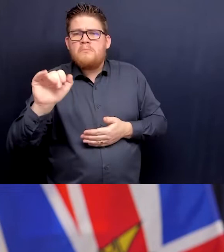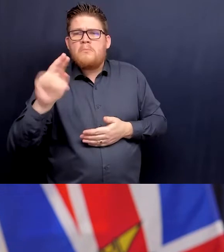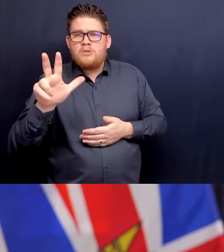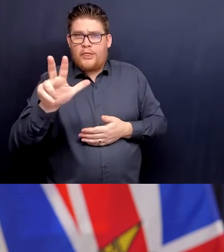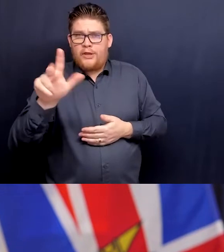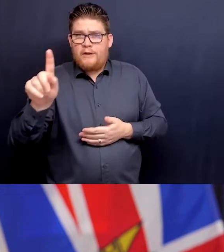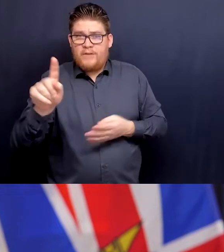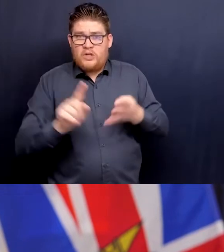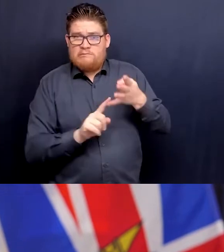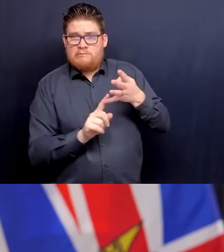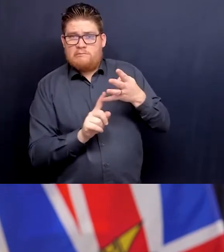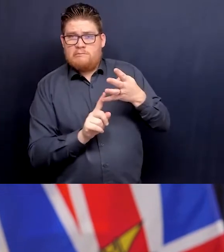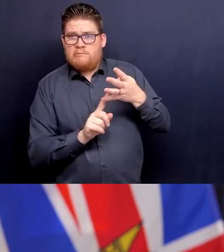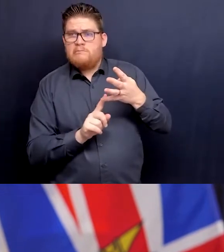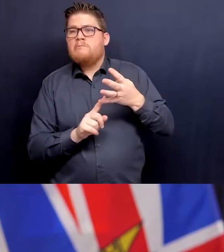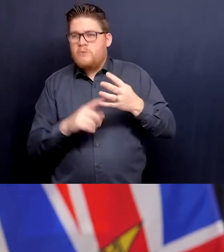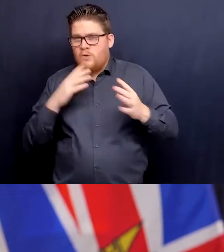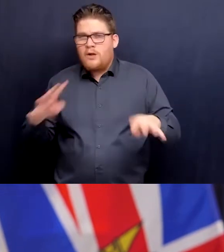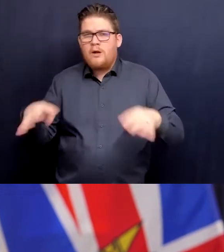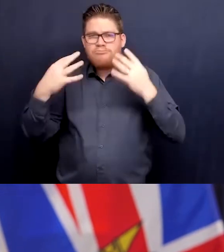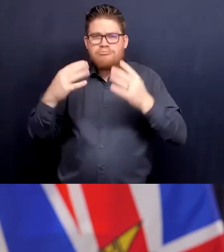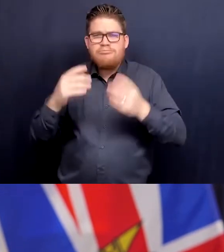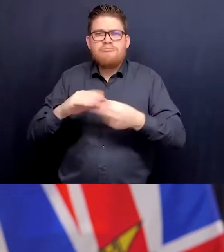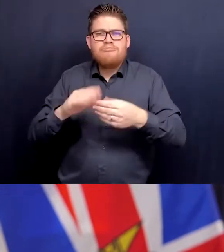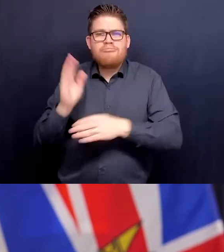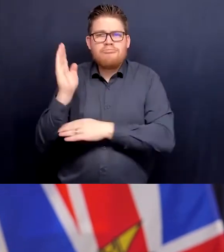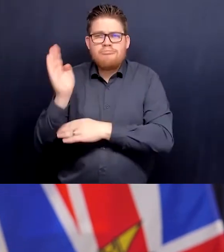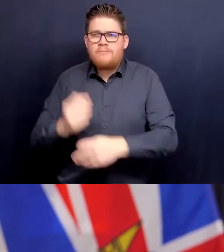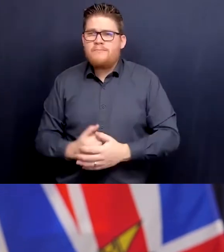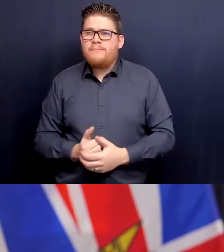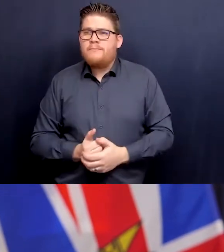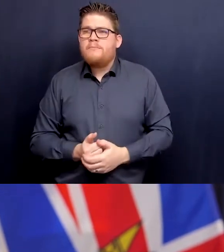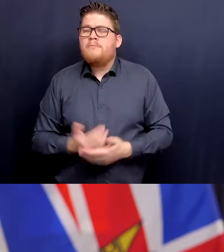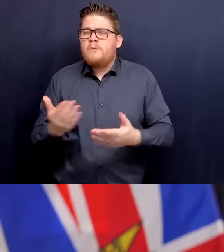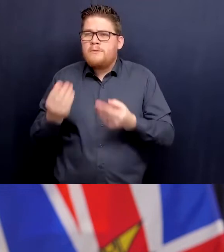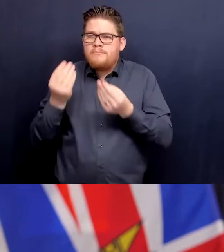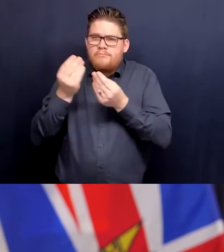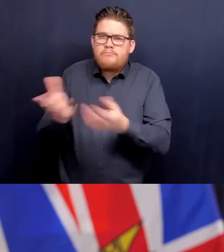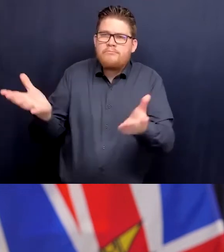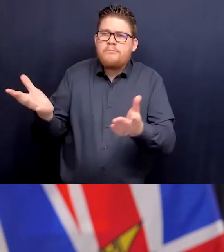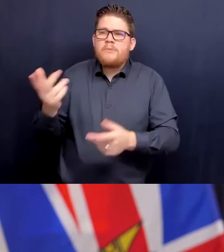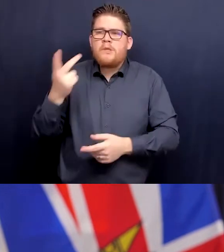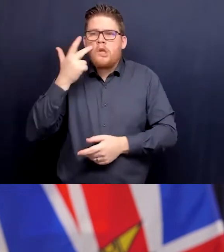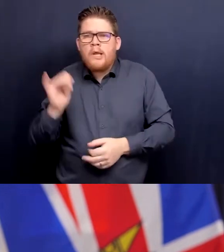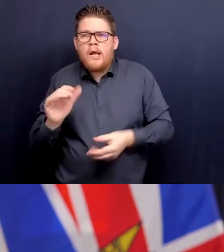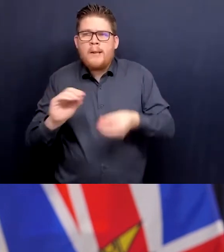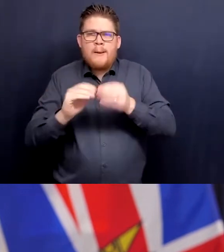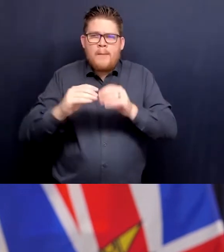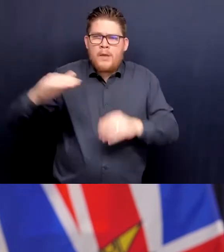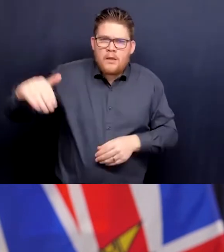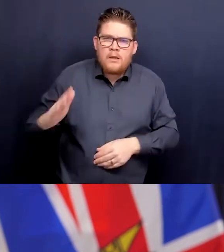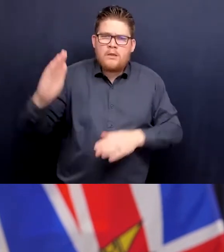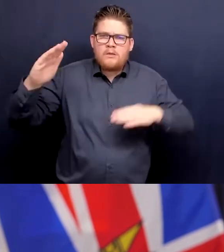Dr. Henry and myself again. From Dr. Henry, probably some modeling to show where we are in the pandemic at that point. And we'll continue, of course, to be available on a